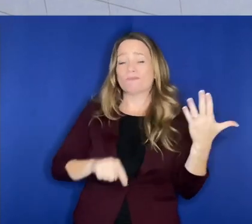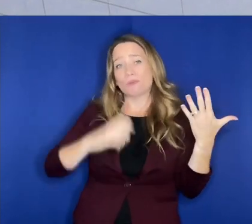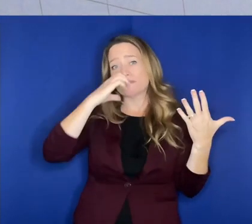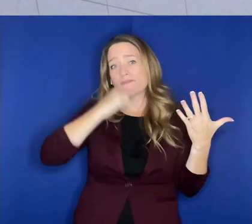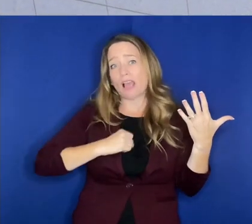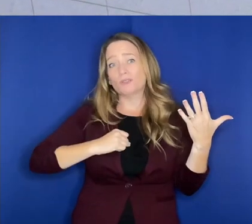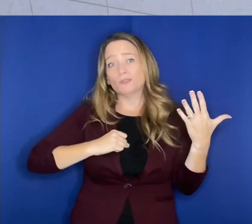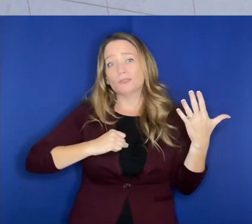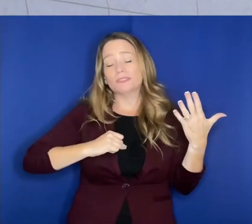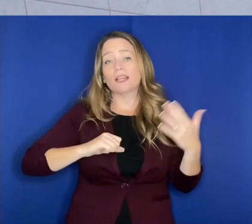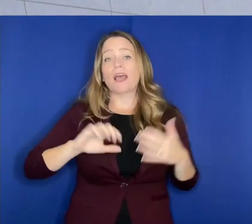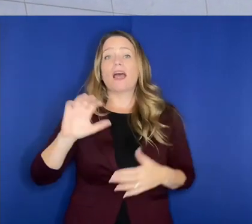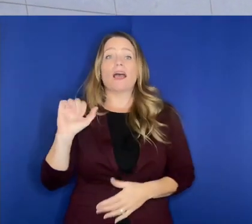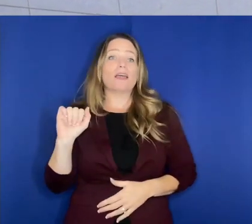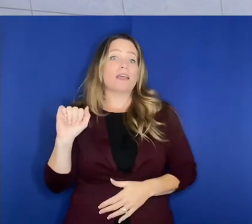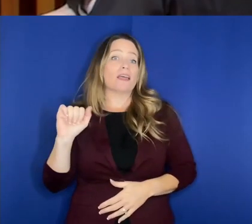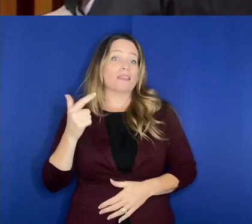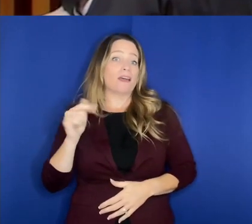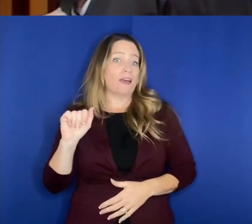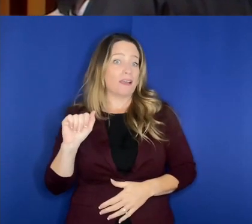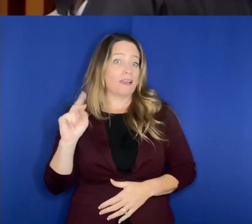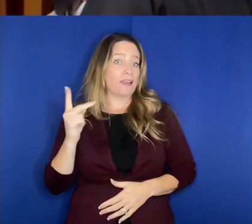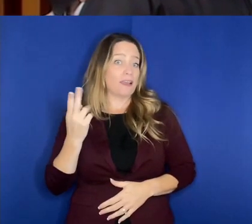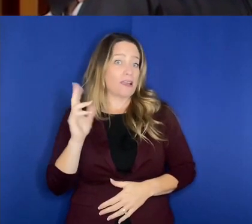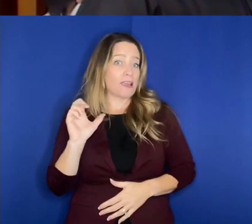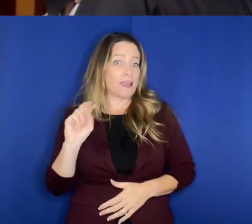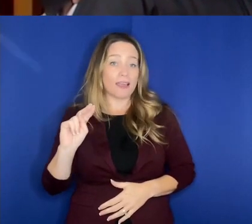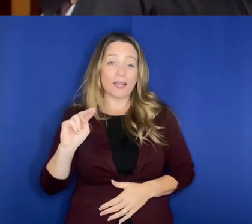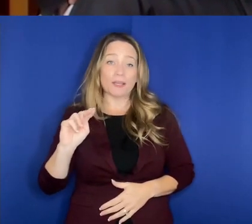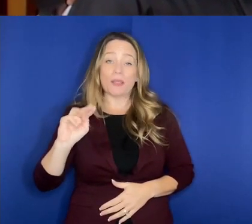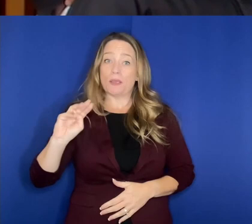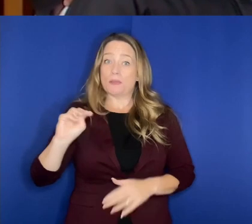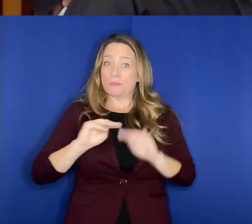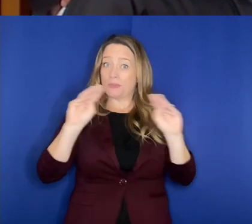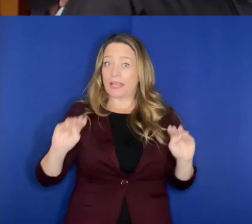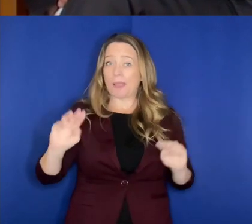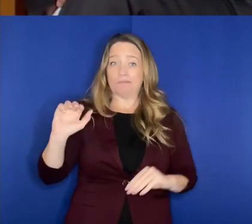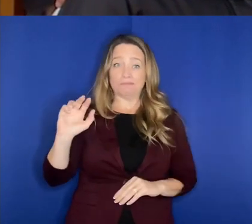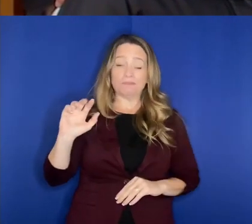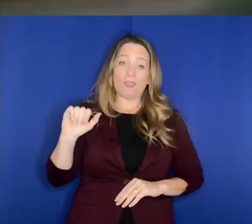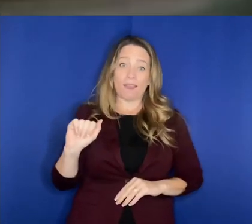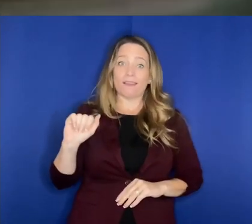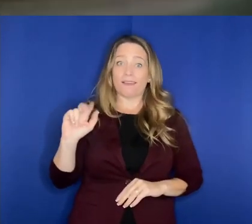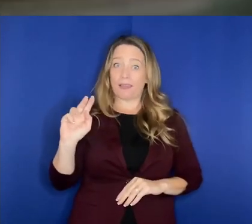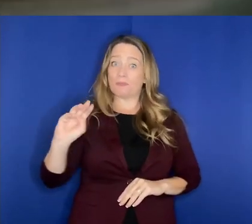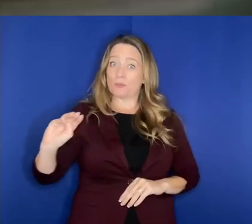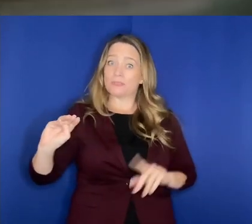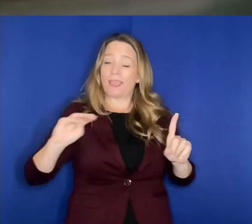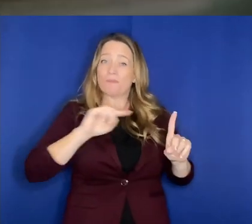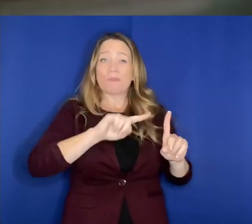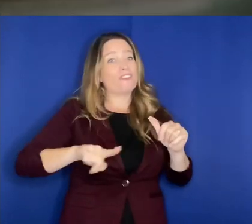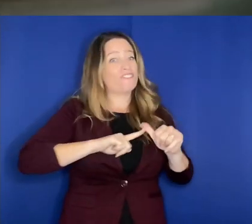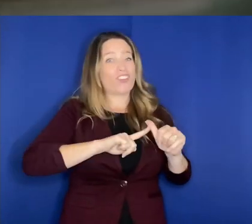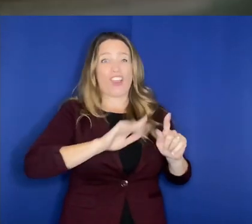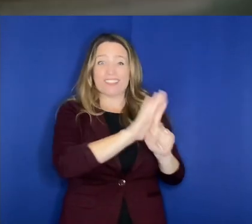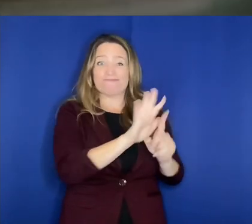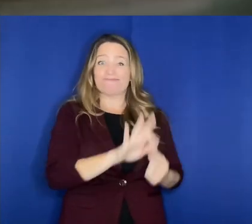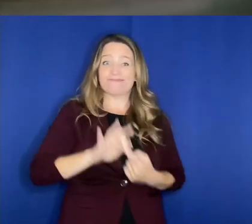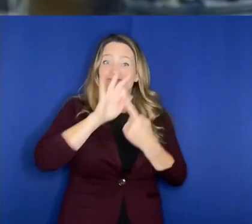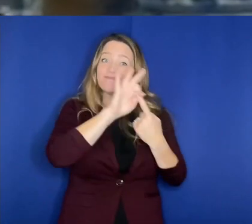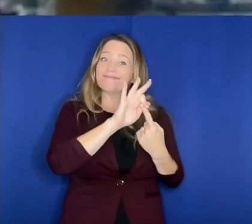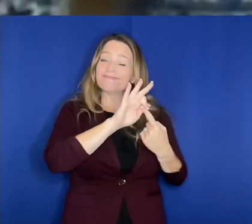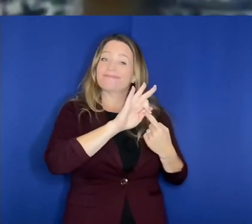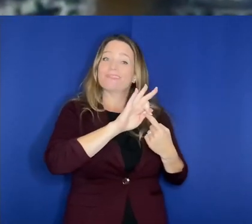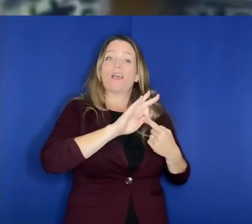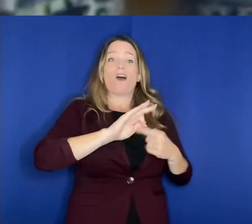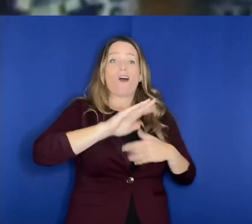values. The Aga Khan Museum will be the first of its kind in North America dedicated to presenting the arts of